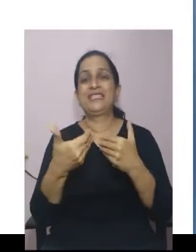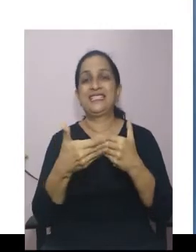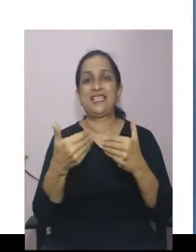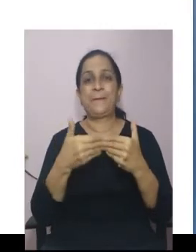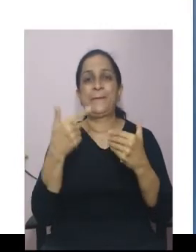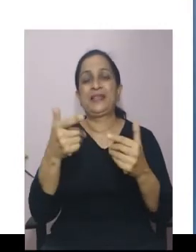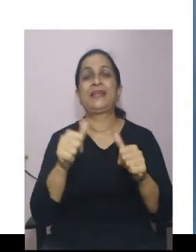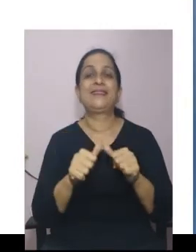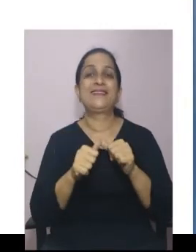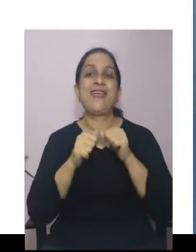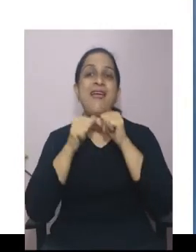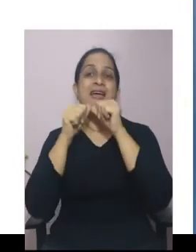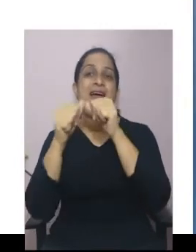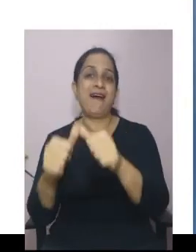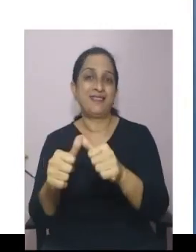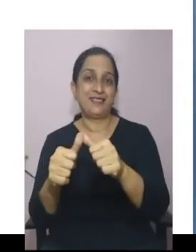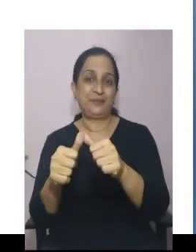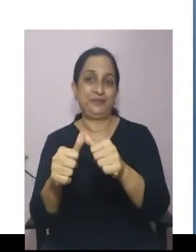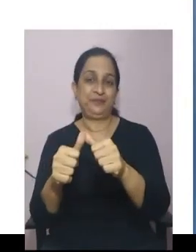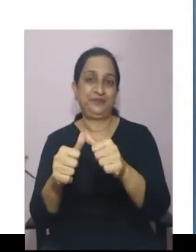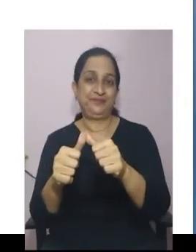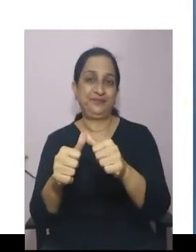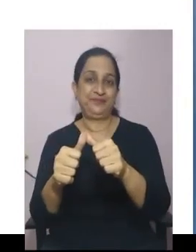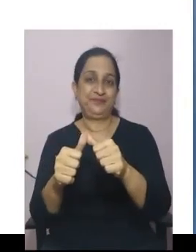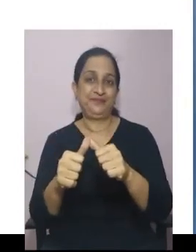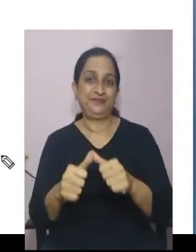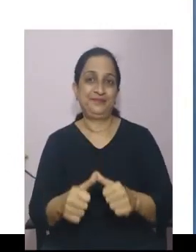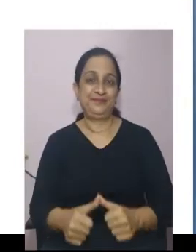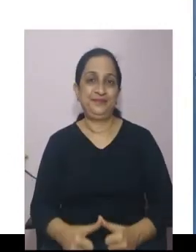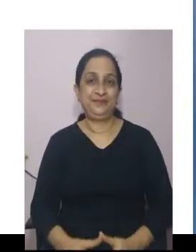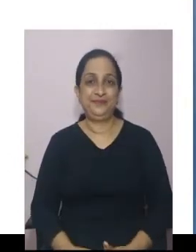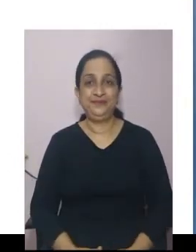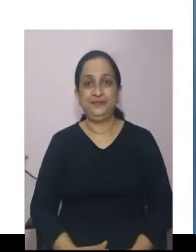into 1. This is the answer.